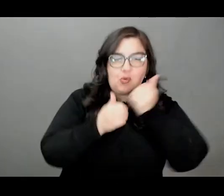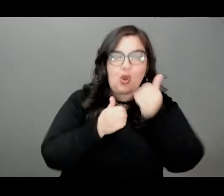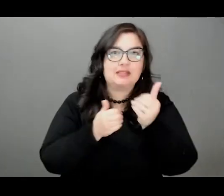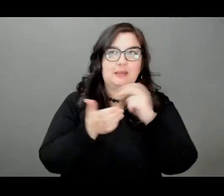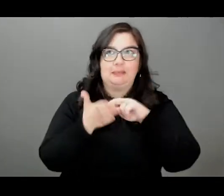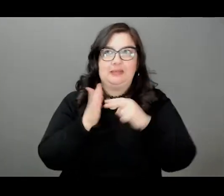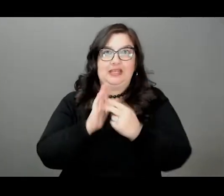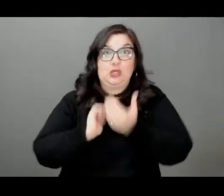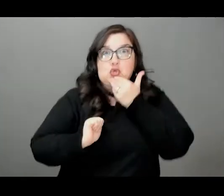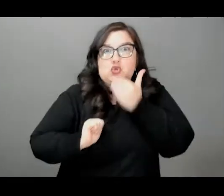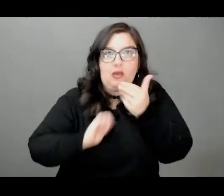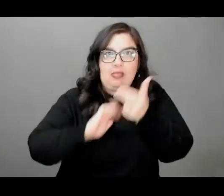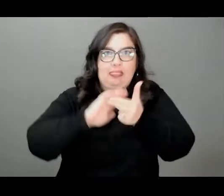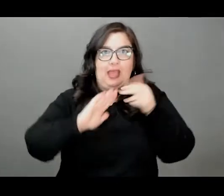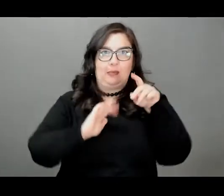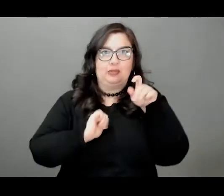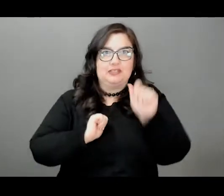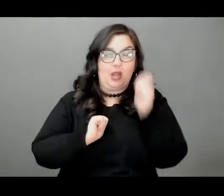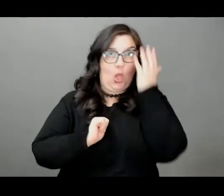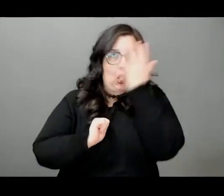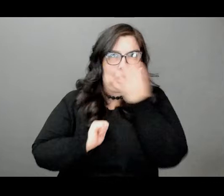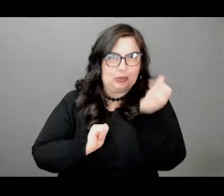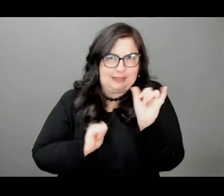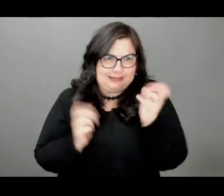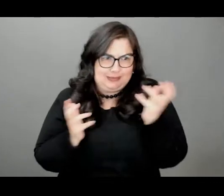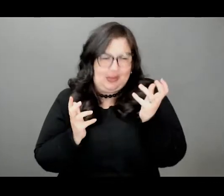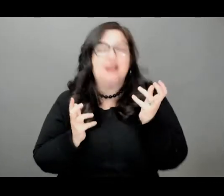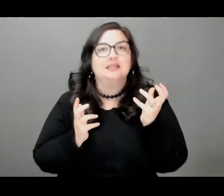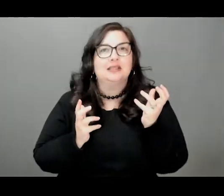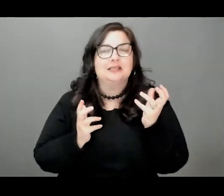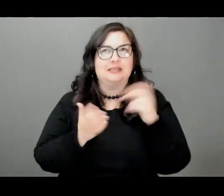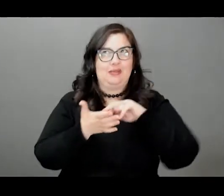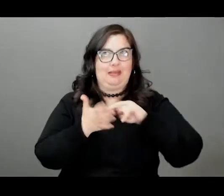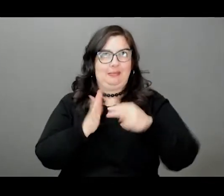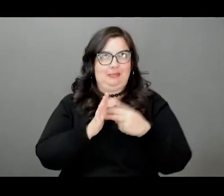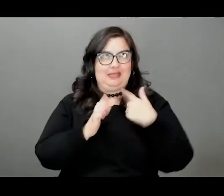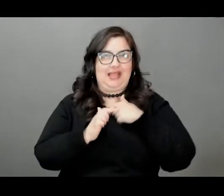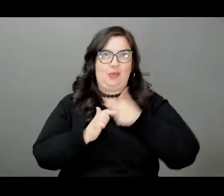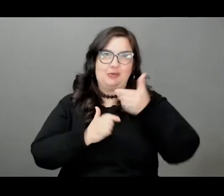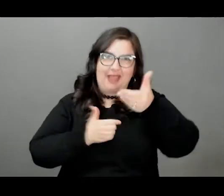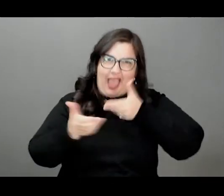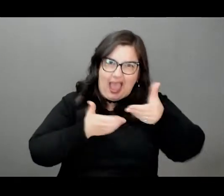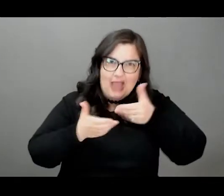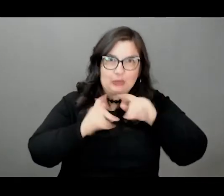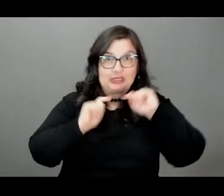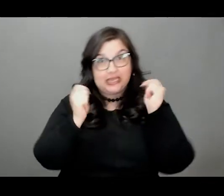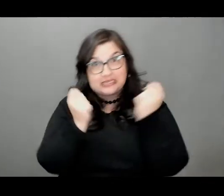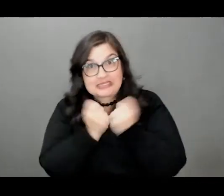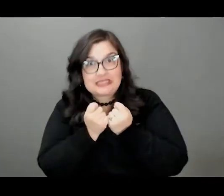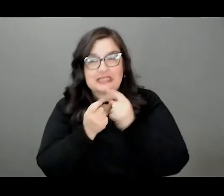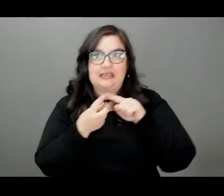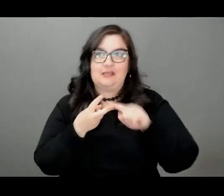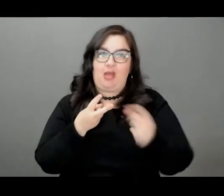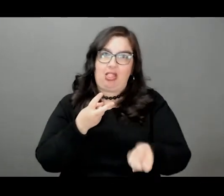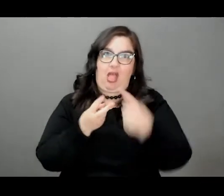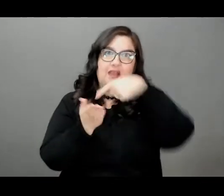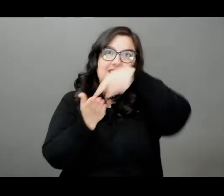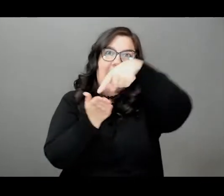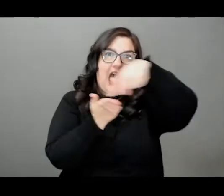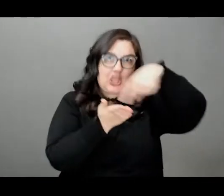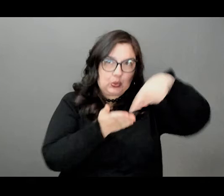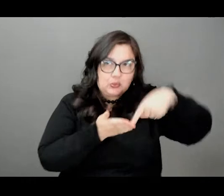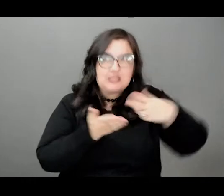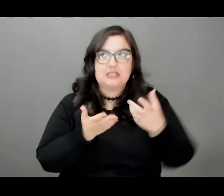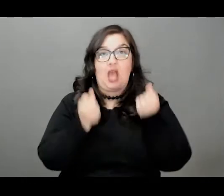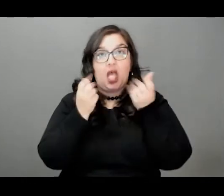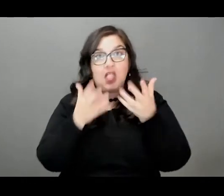out how to set up the process and what even good label data looks like. Yeah. And that sounds to me like I would have to be hiring